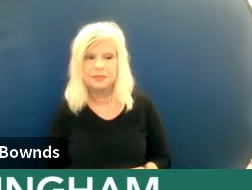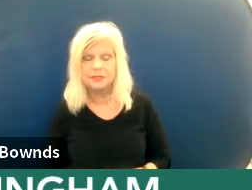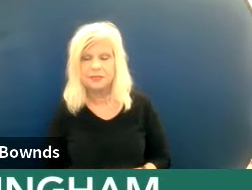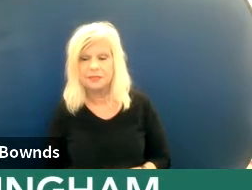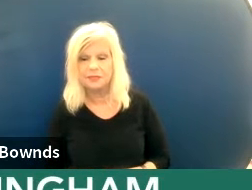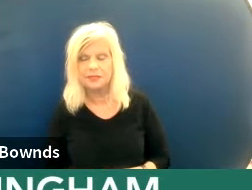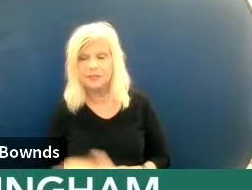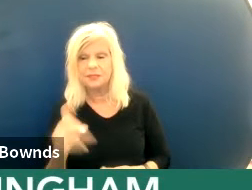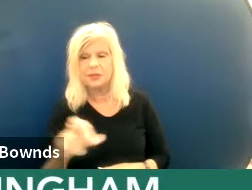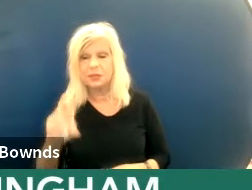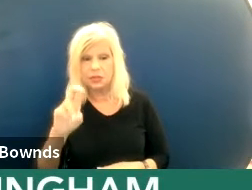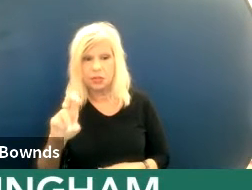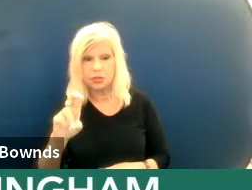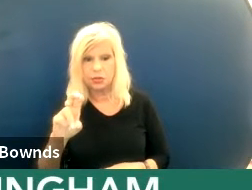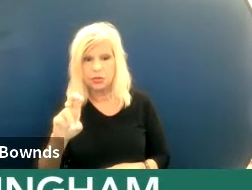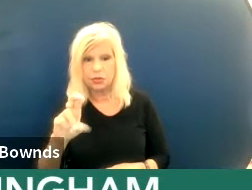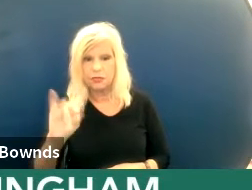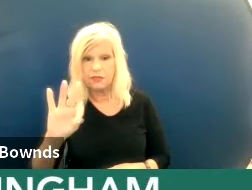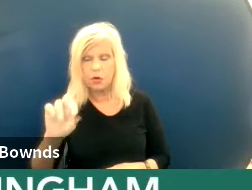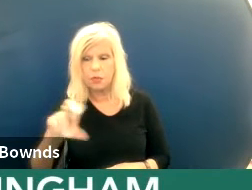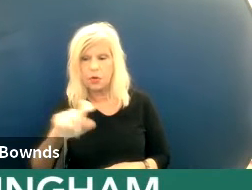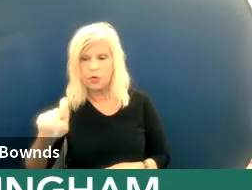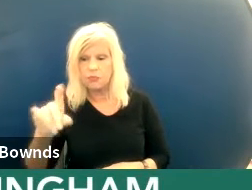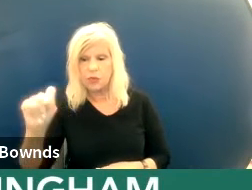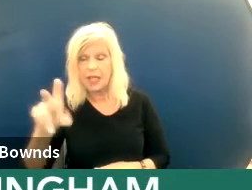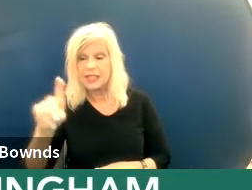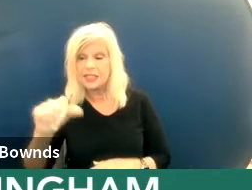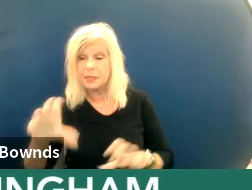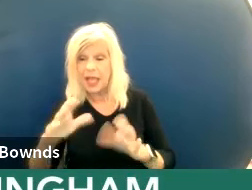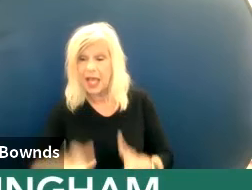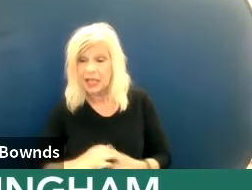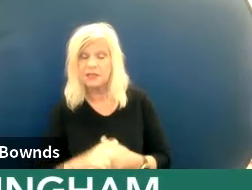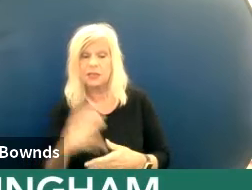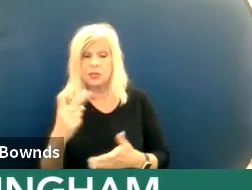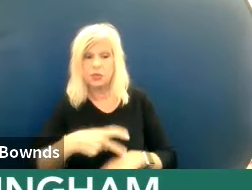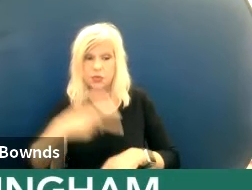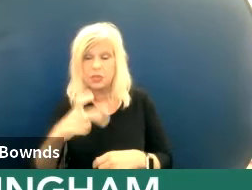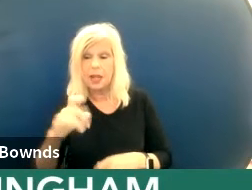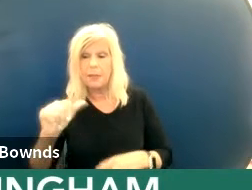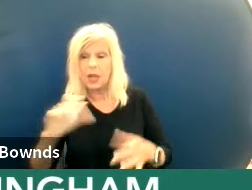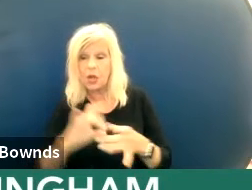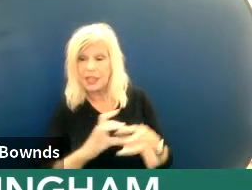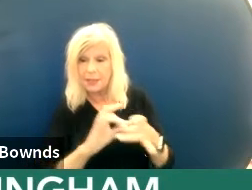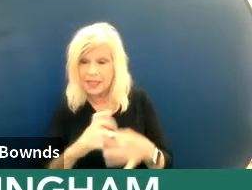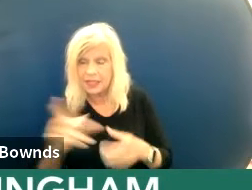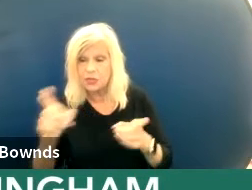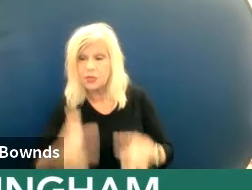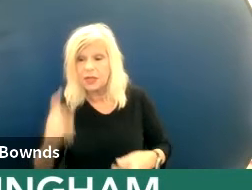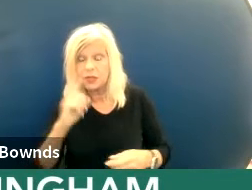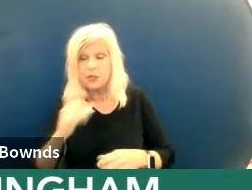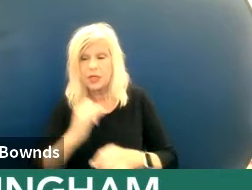Dr. Forber-Pratt is a disability activist, a two-time Paralympian, and the director of the National